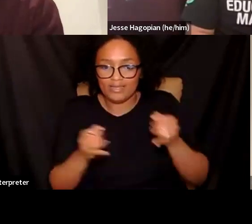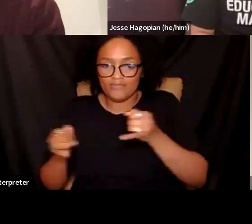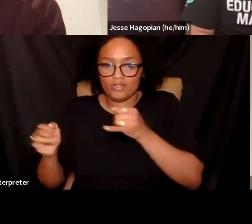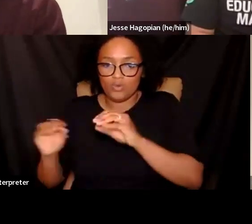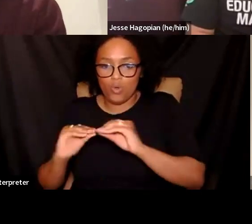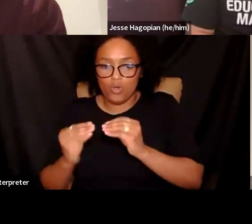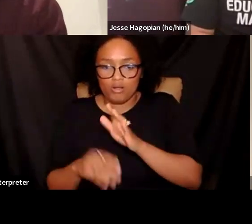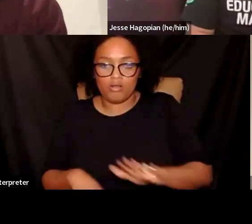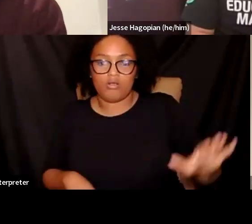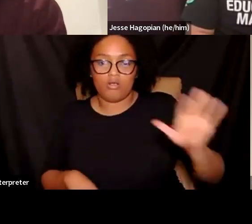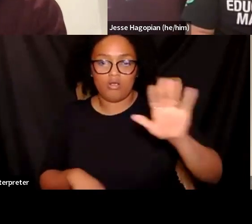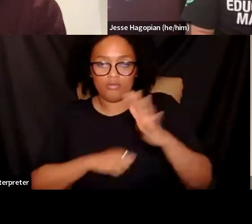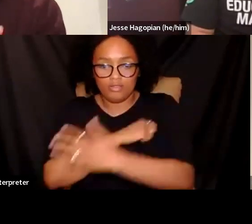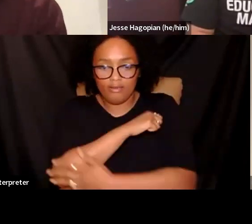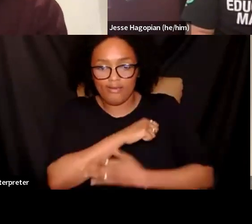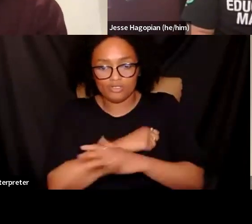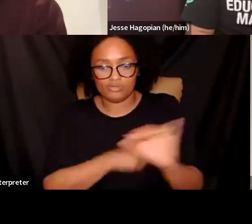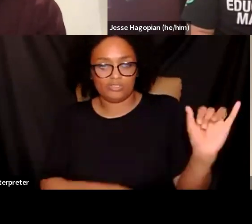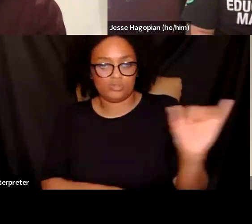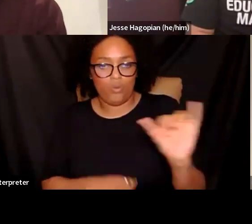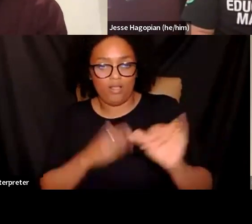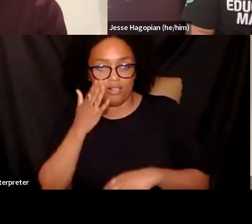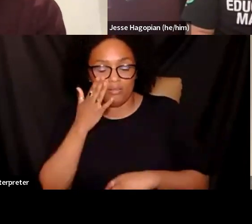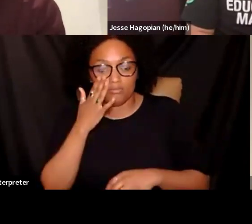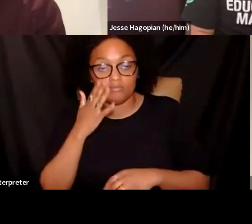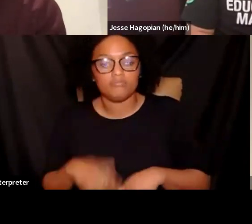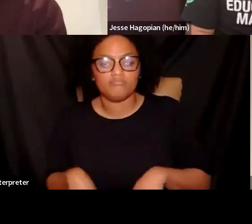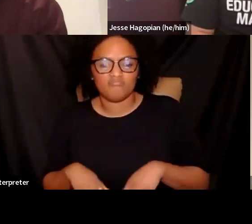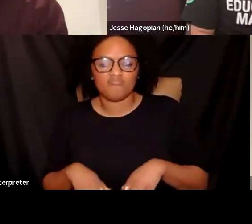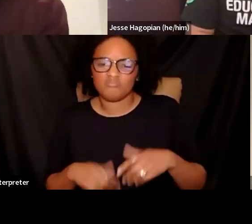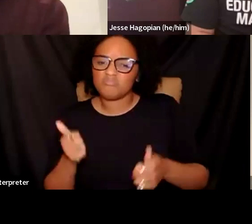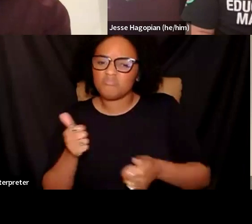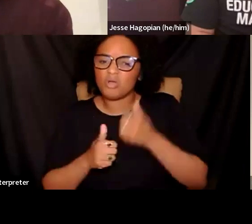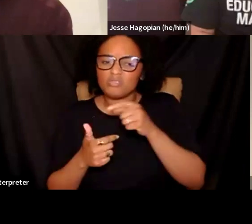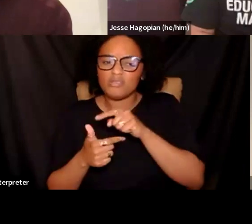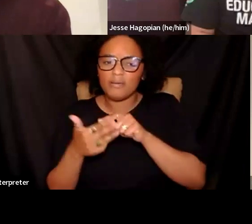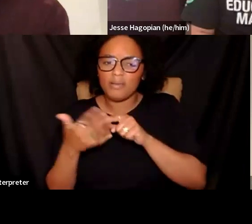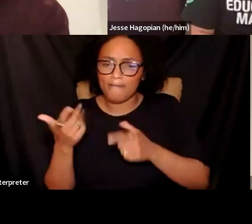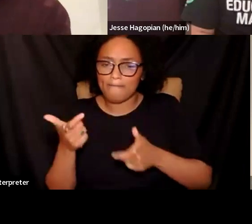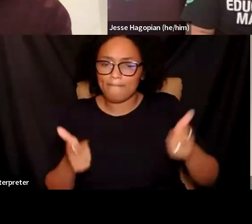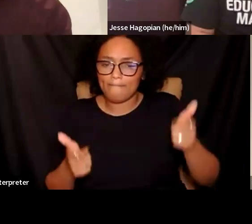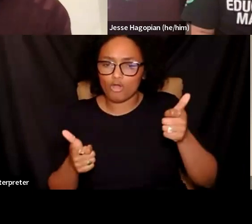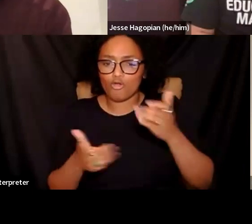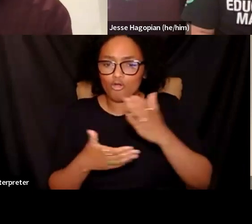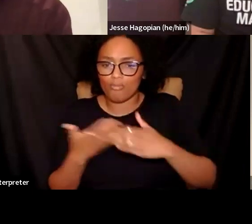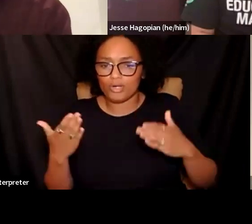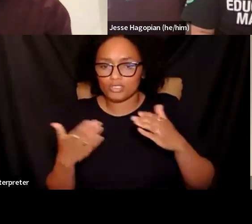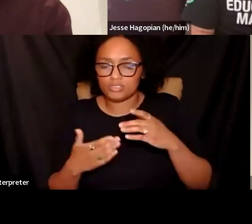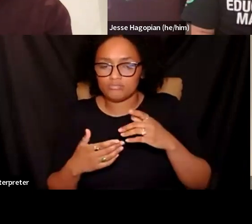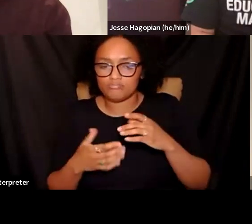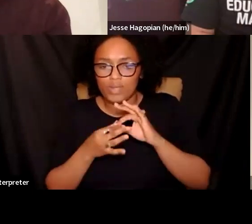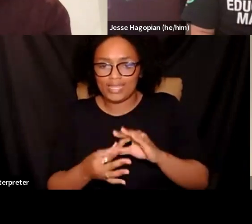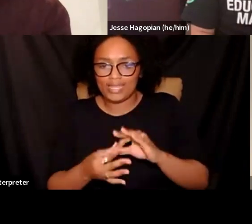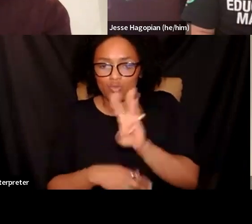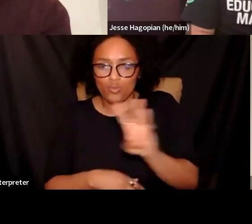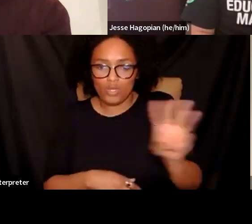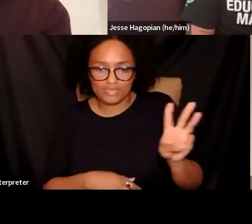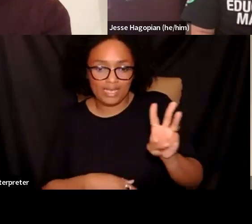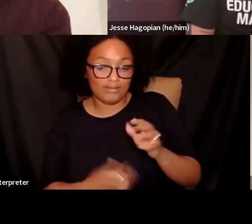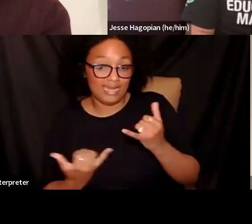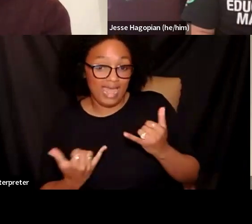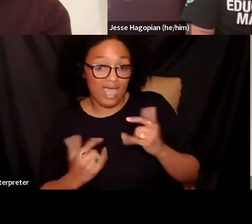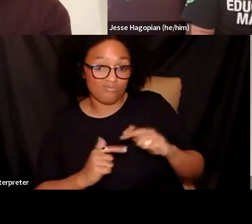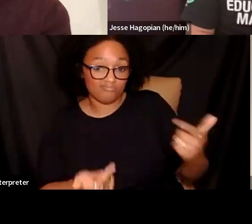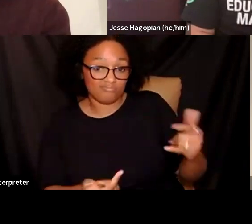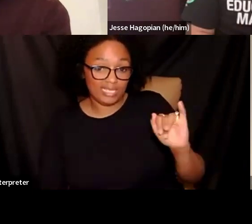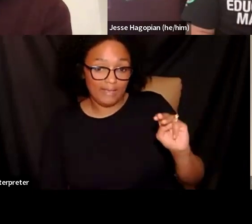across the country as well. So those are like some of the big components of it. But Imani, you might want to share a little bit more about just the